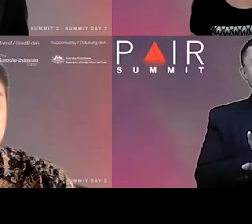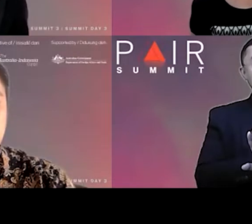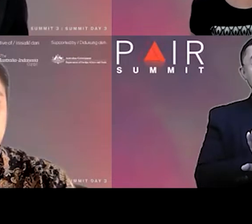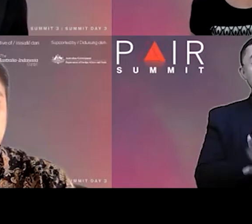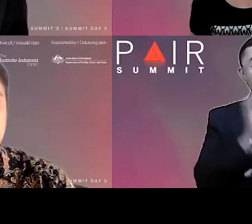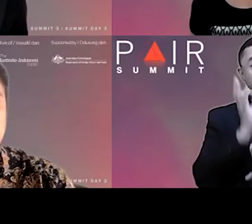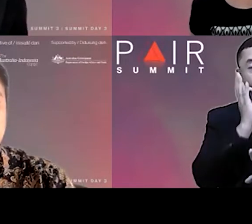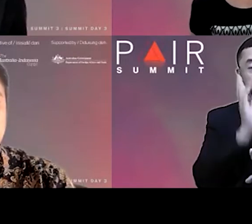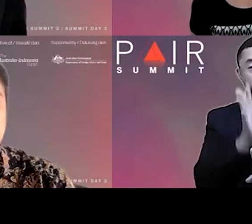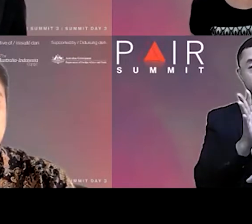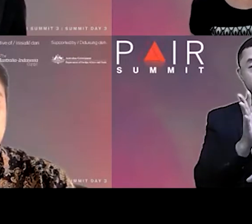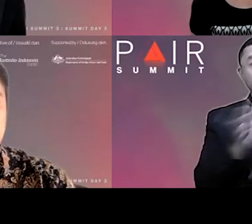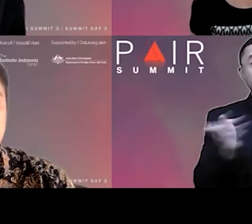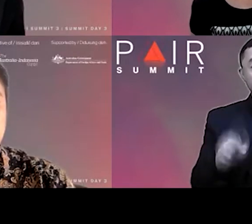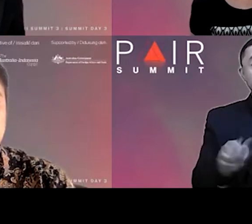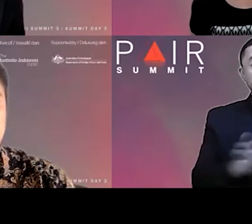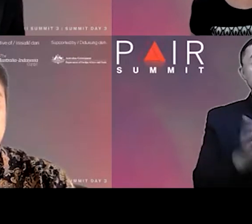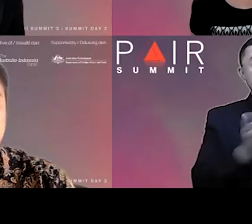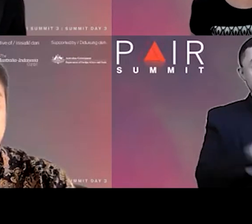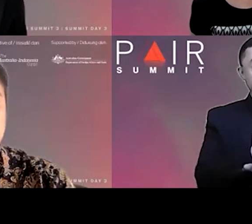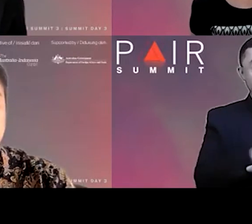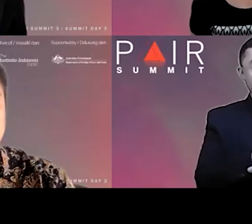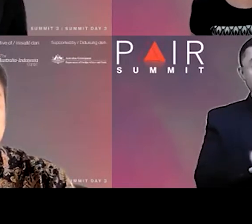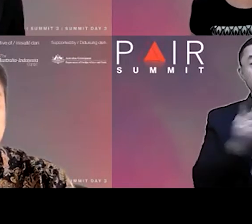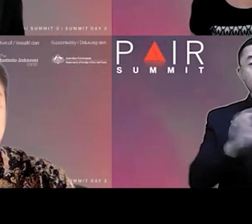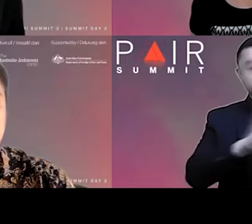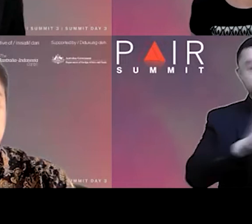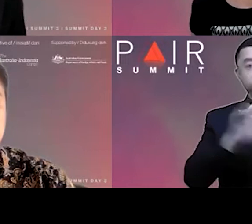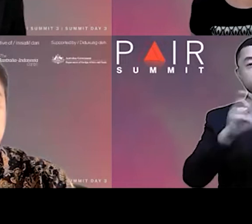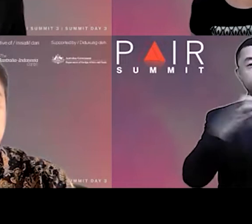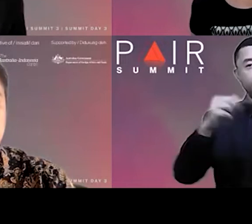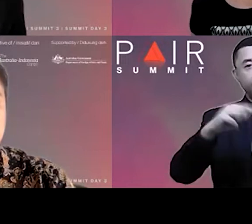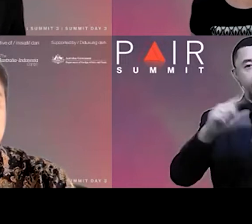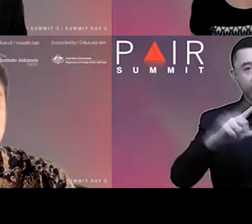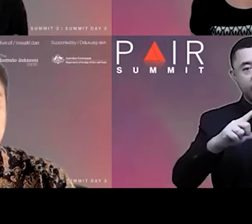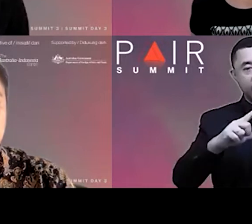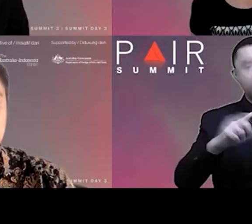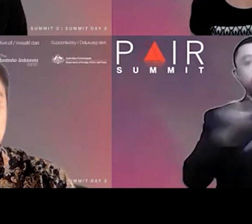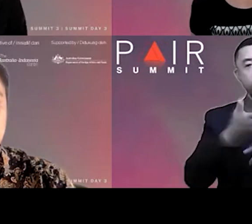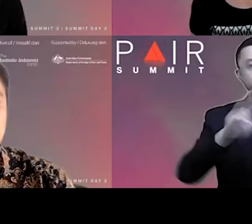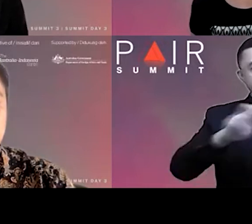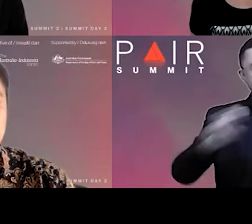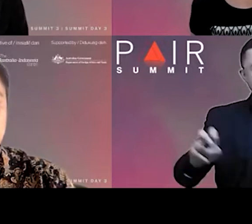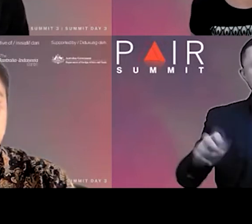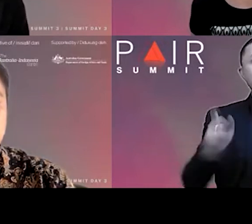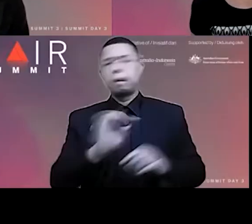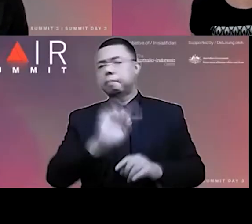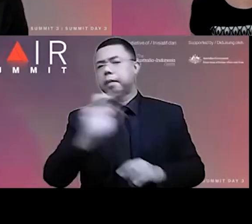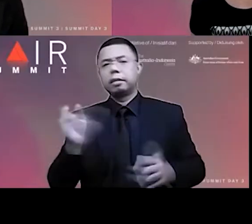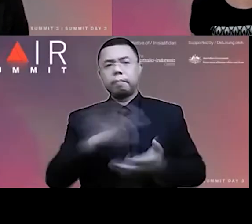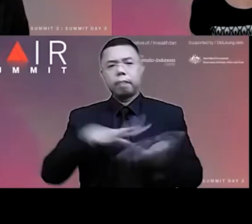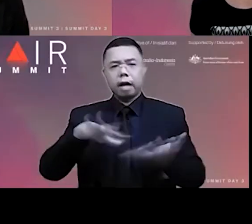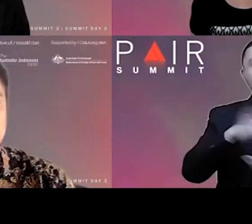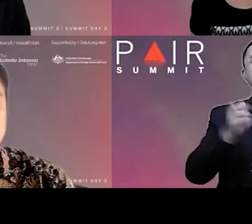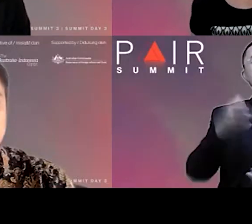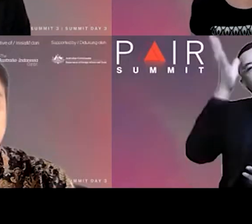variant, and it did change a lot of things. So we'll take this research, we'll have a look at it now, but we will be able to apply it to the current situation